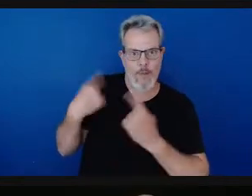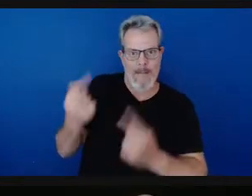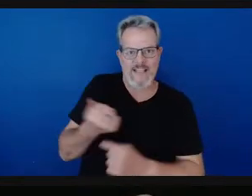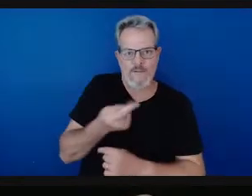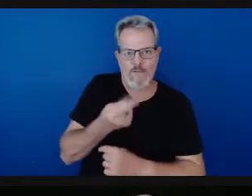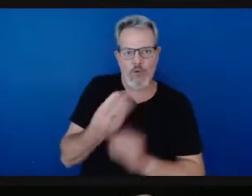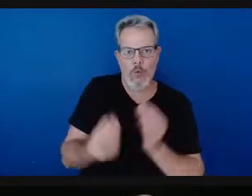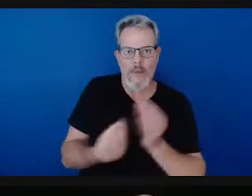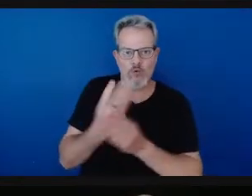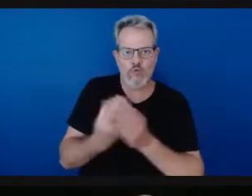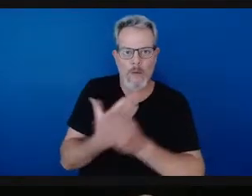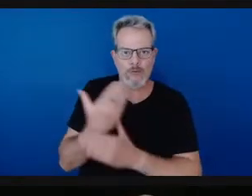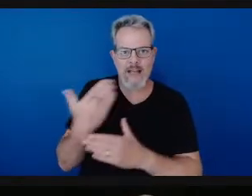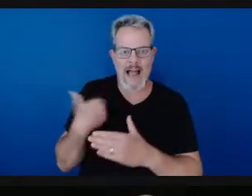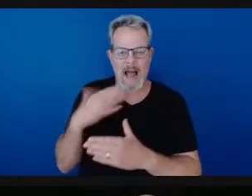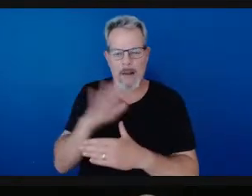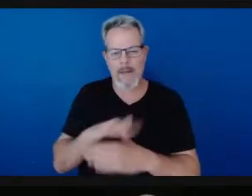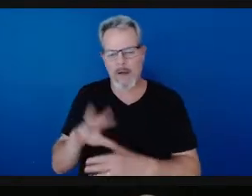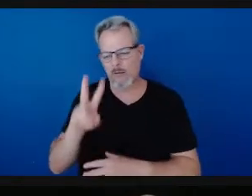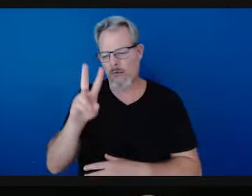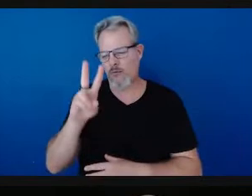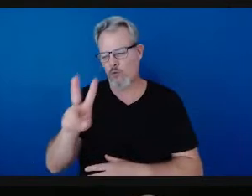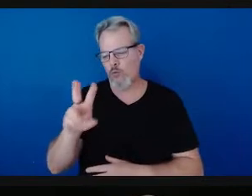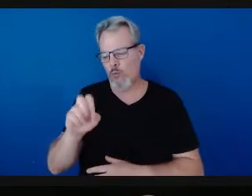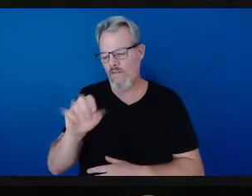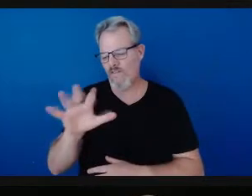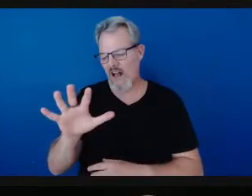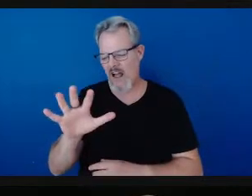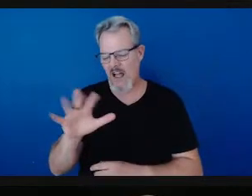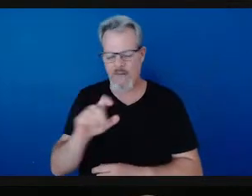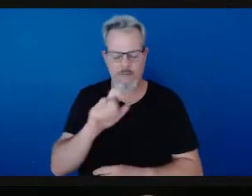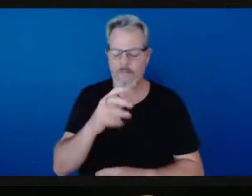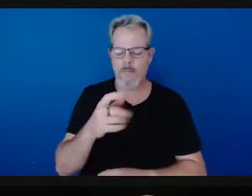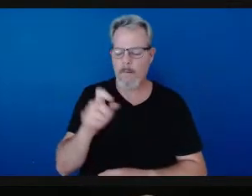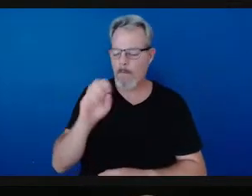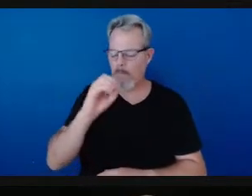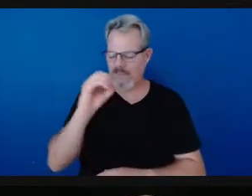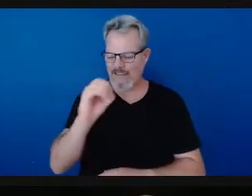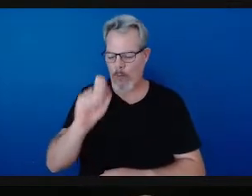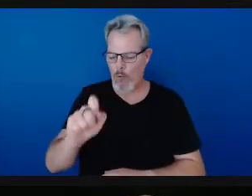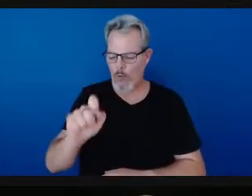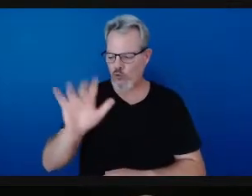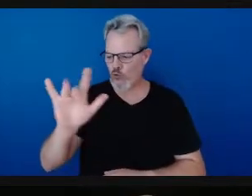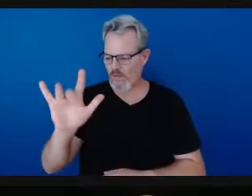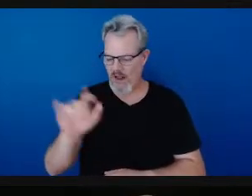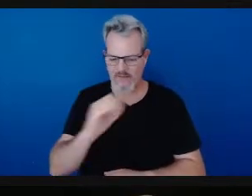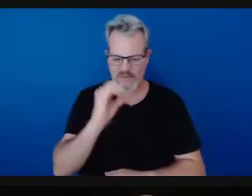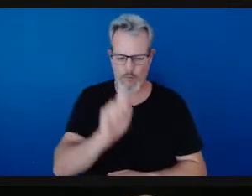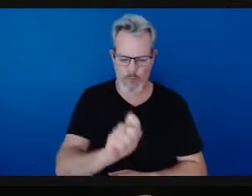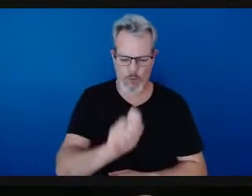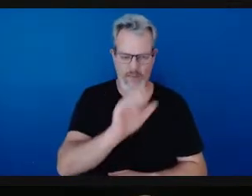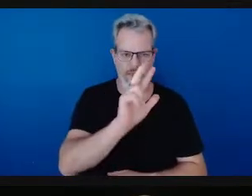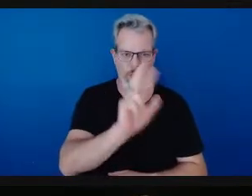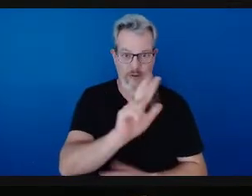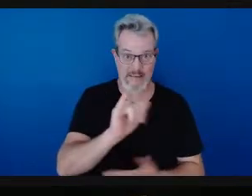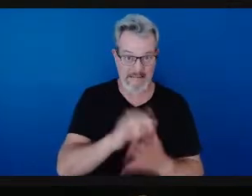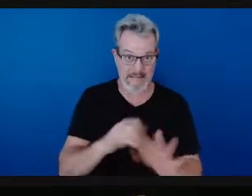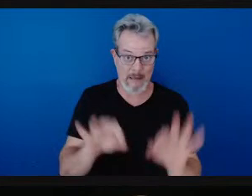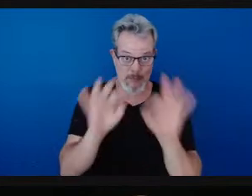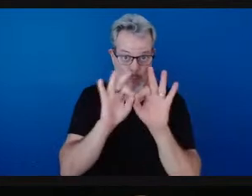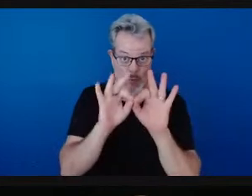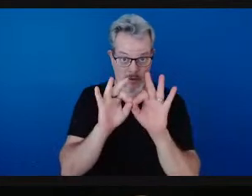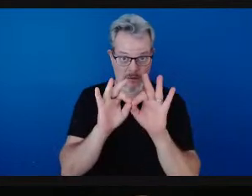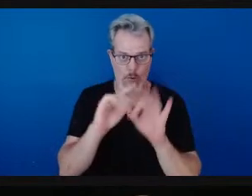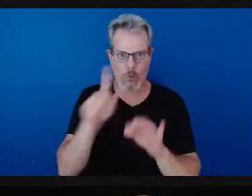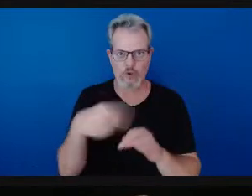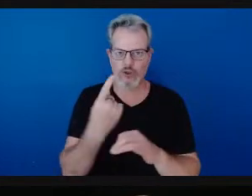to 0.3 meters of inflation before the eruption. Is that significant or just coincidence? I think